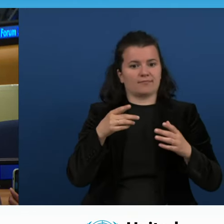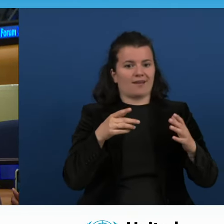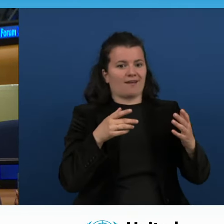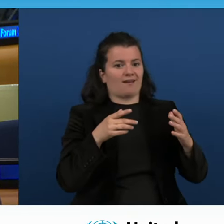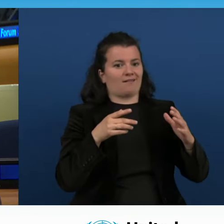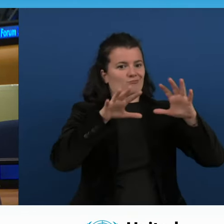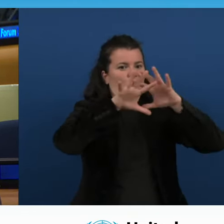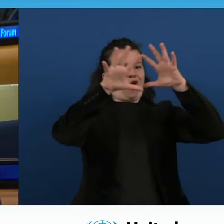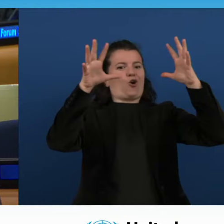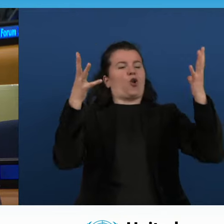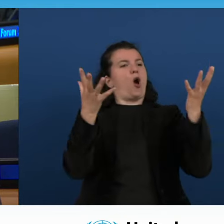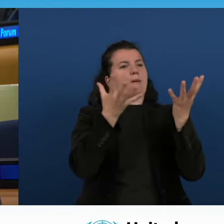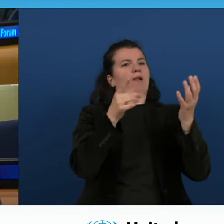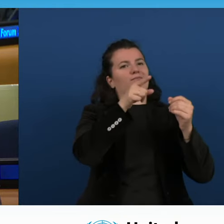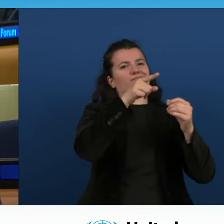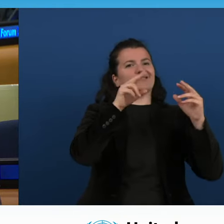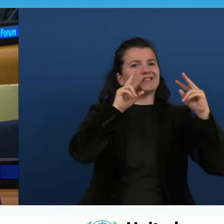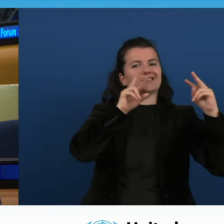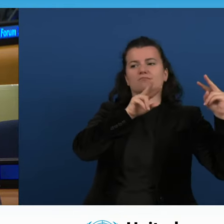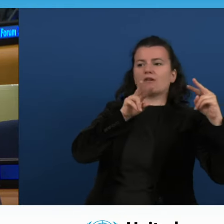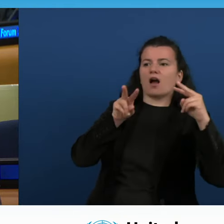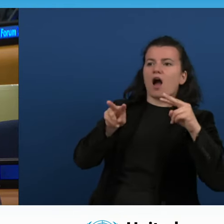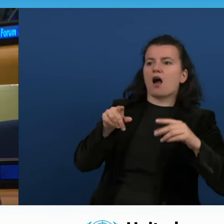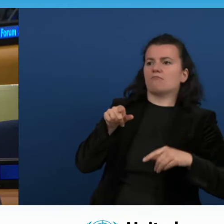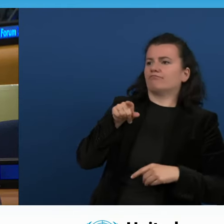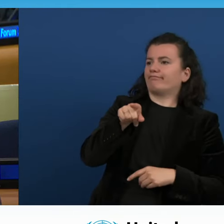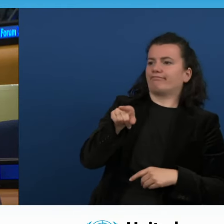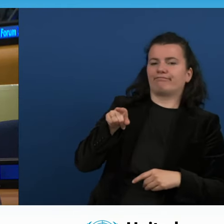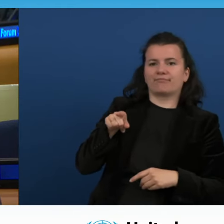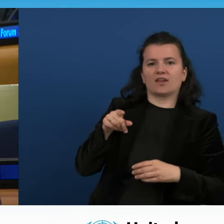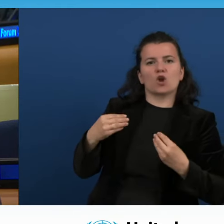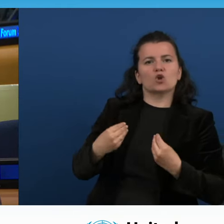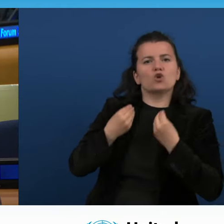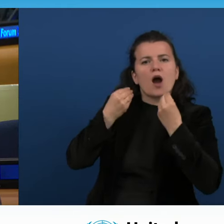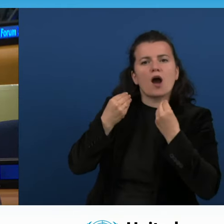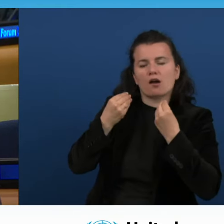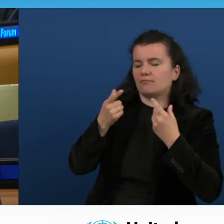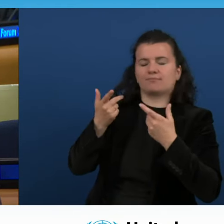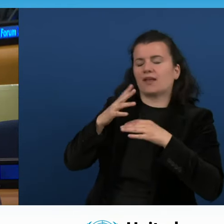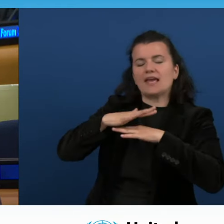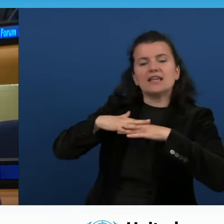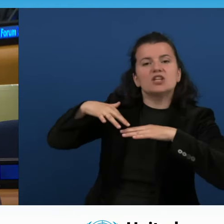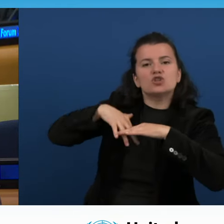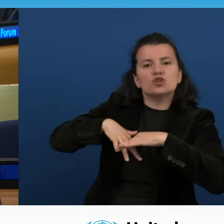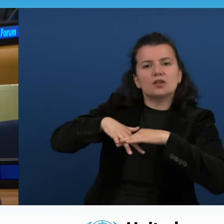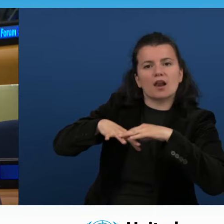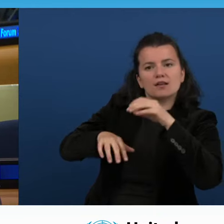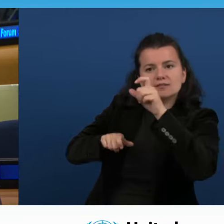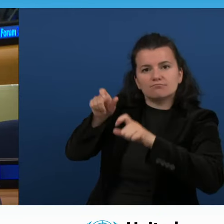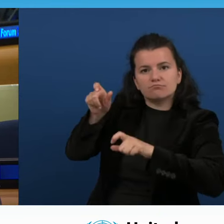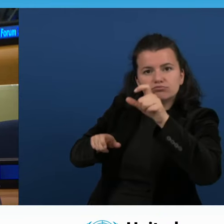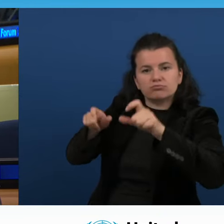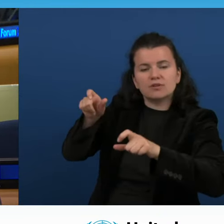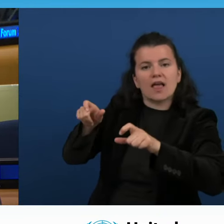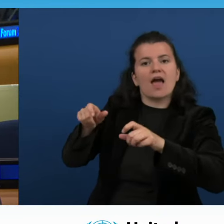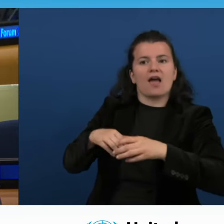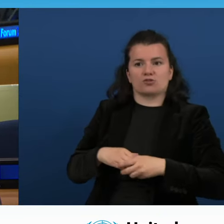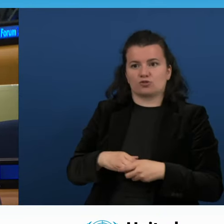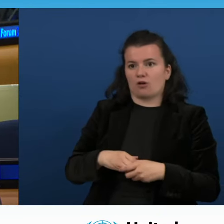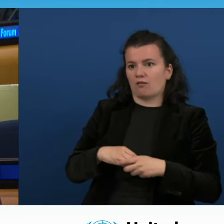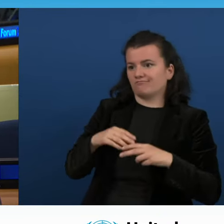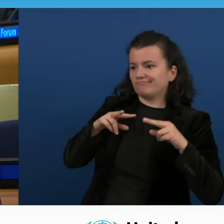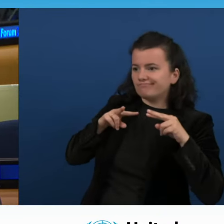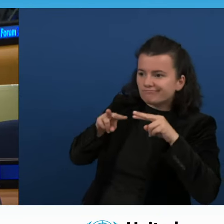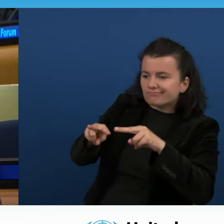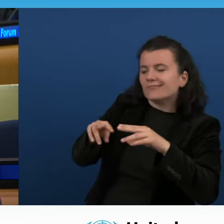we cannot necessarily see all of those difficulties that people are experiencing. We have to strengthen things at the community level. We have to strengthen